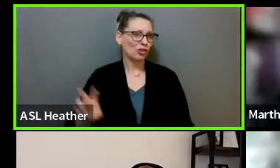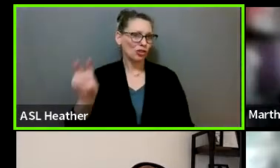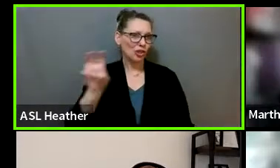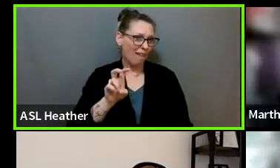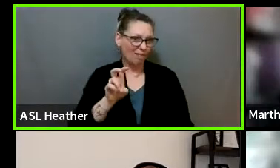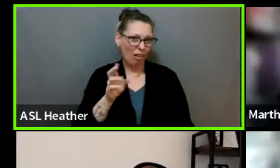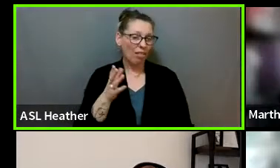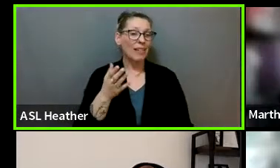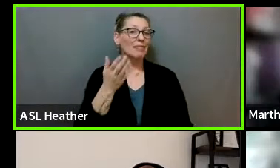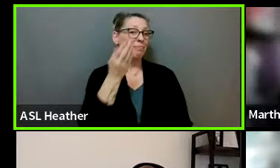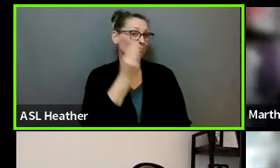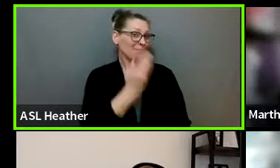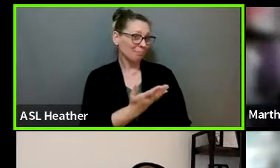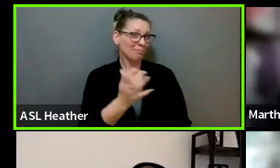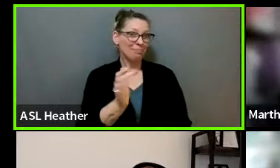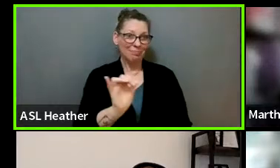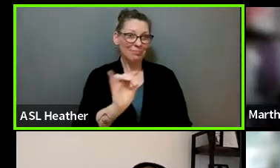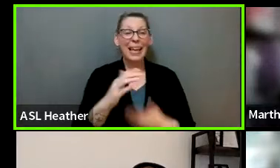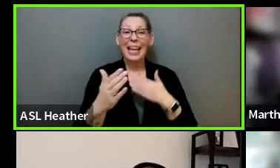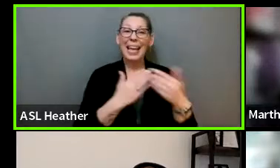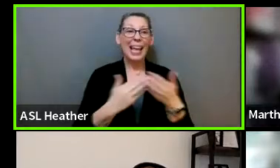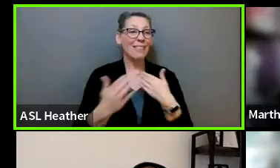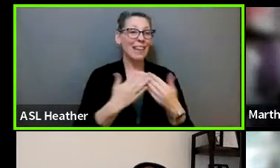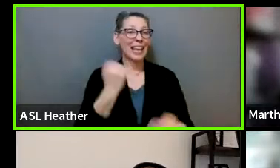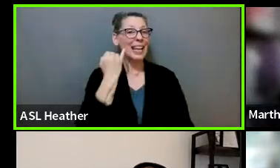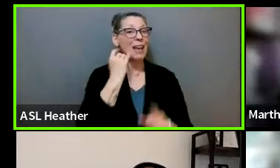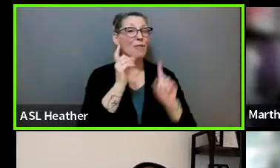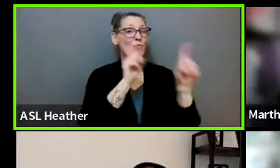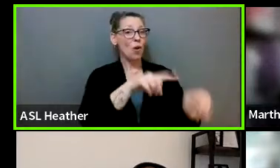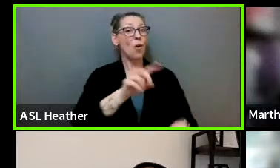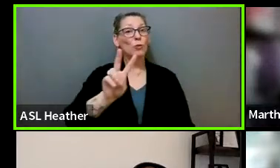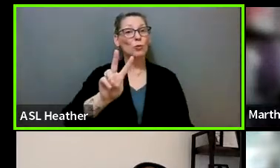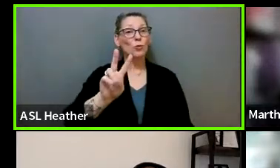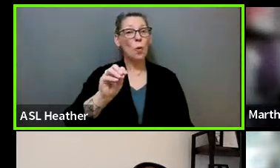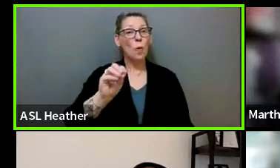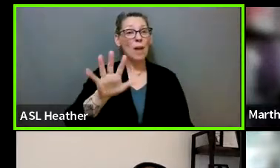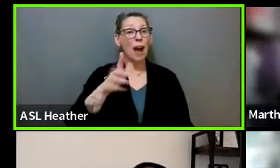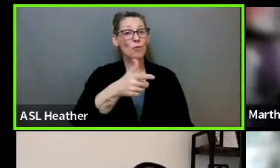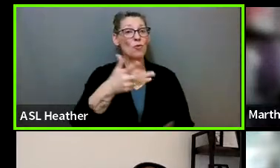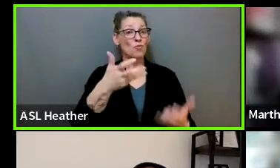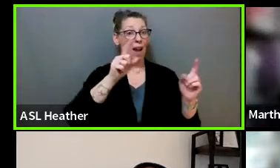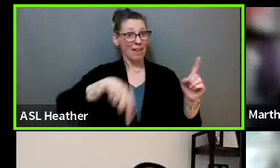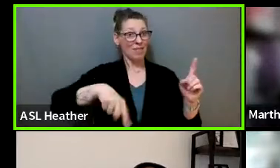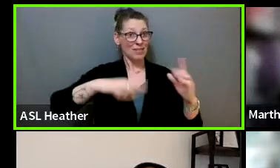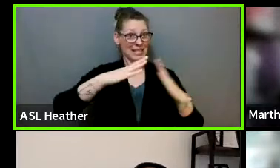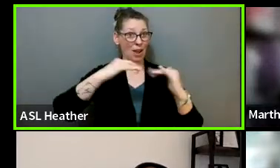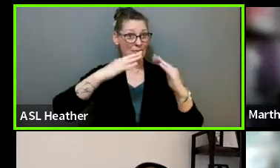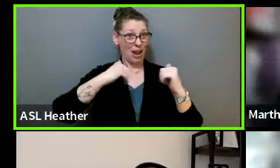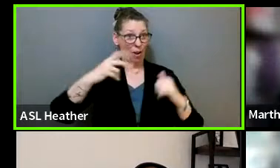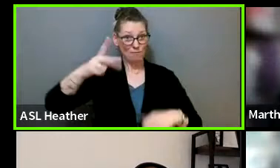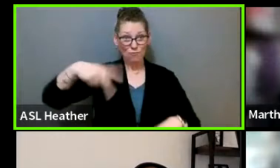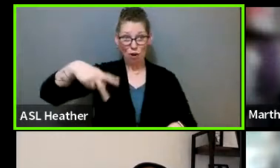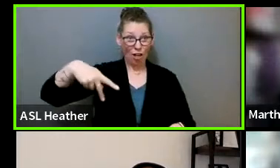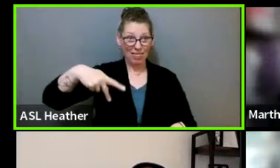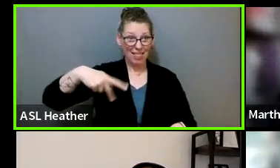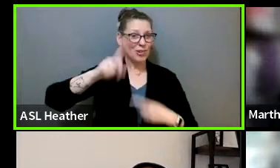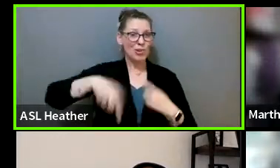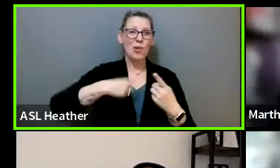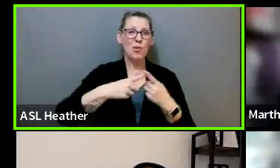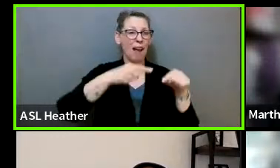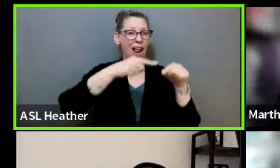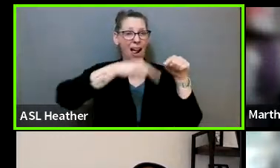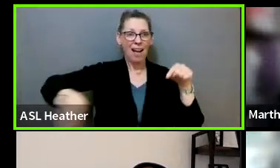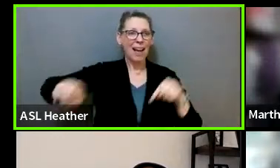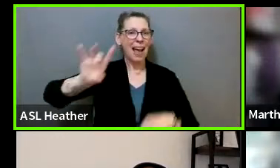know, Dina, even if you go on 205, if you're looking to get to downtown Portland, once you get on 84,